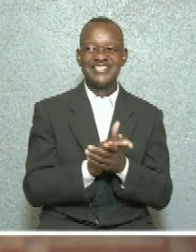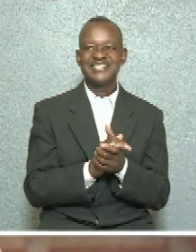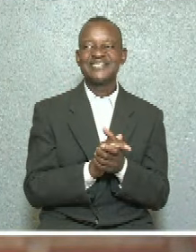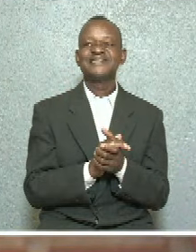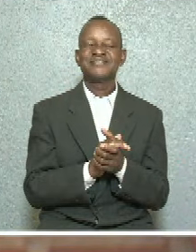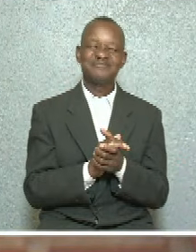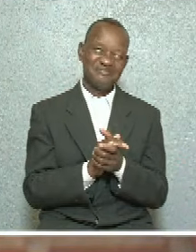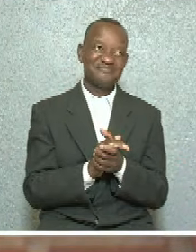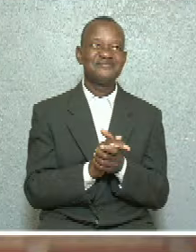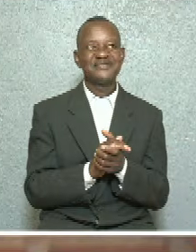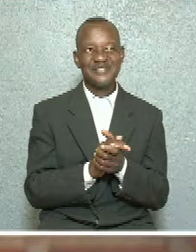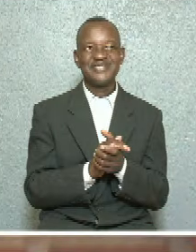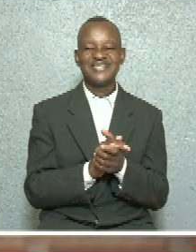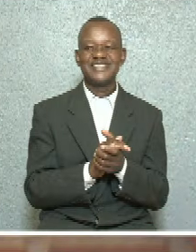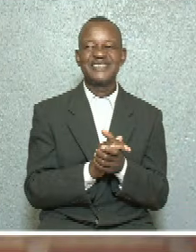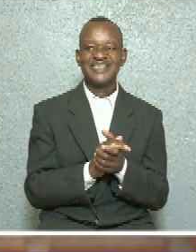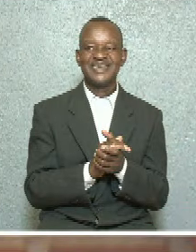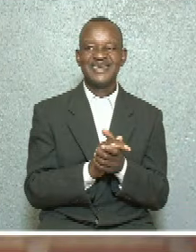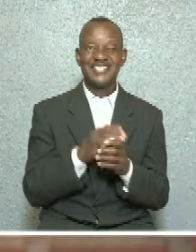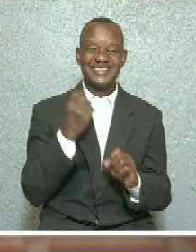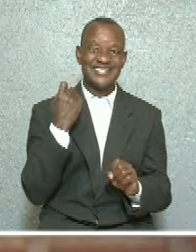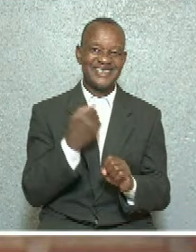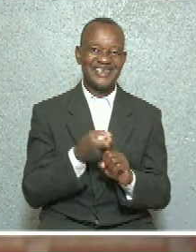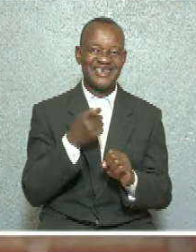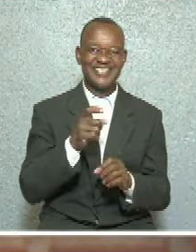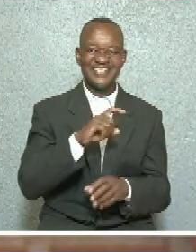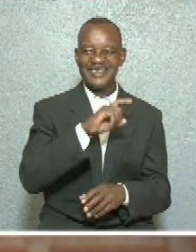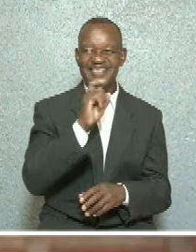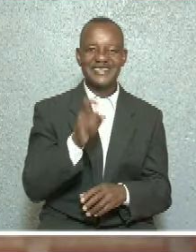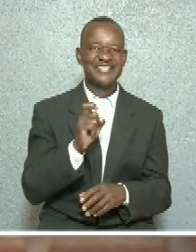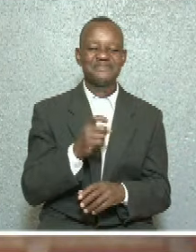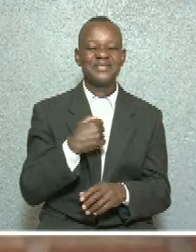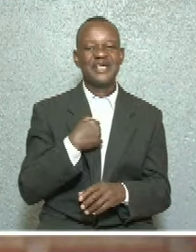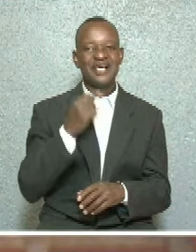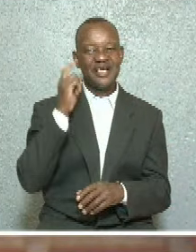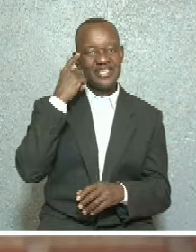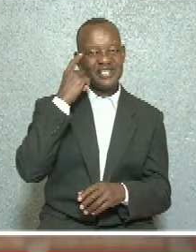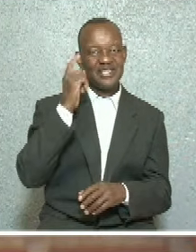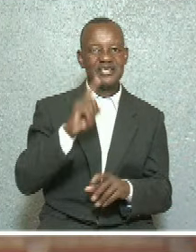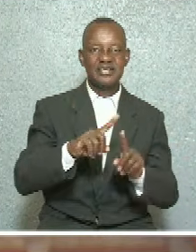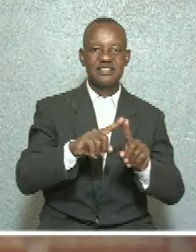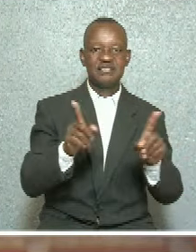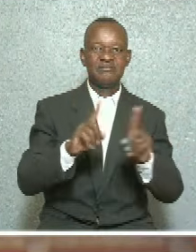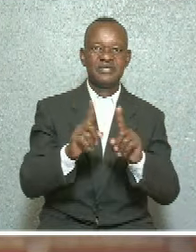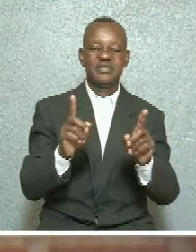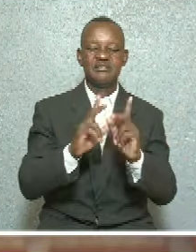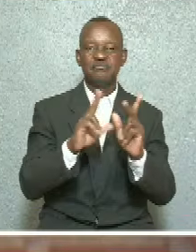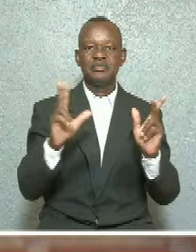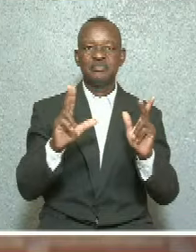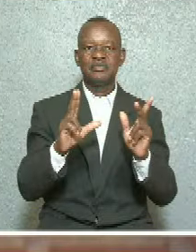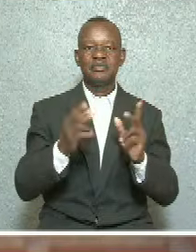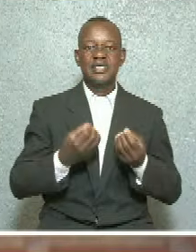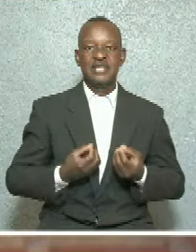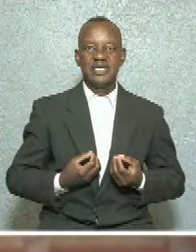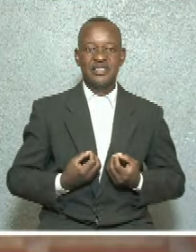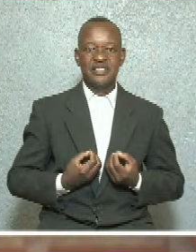I think different people have inspired me throughout my life and at different